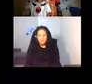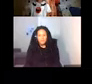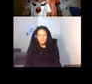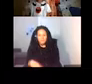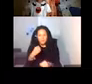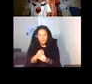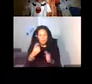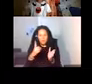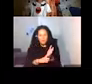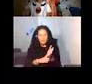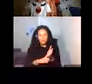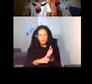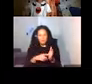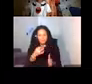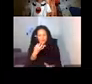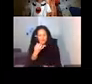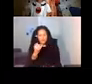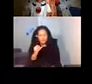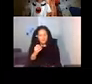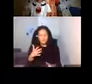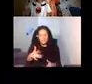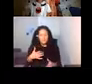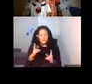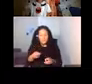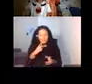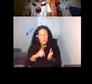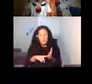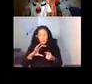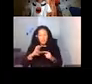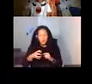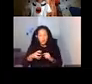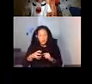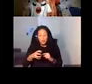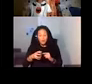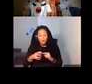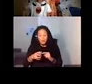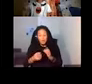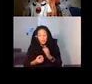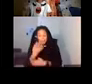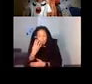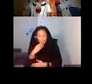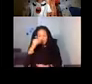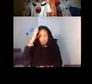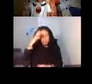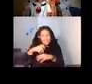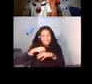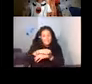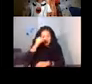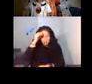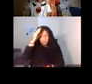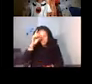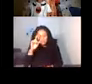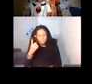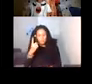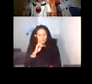Guglielma Lister, 1860, lived and died in Leytonstone, but botanist and mycologist, one of the first women elected